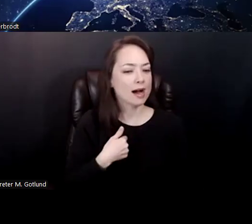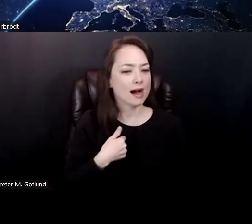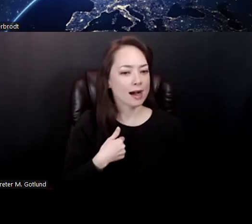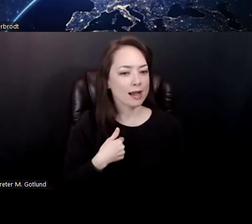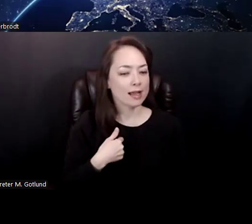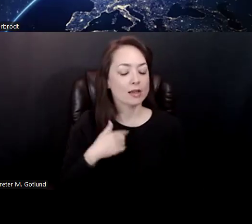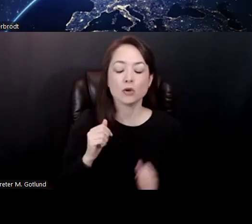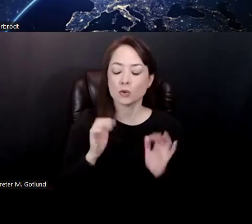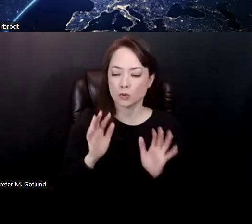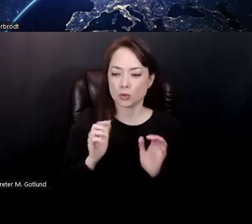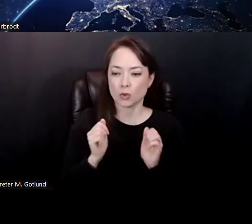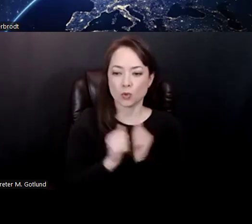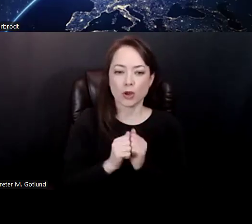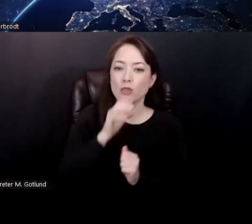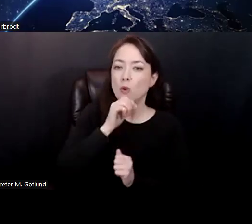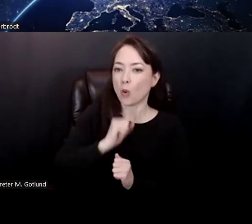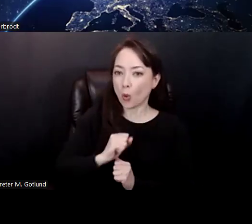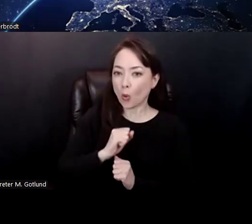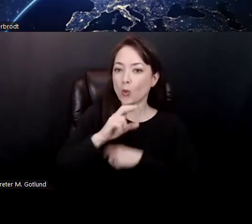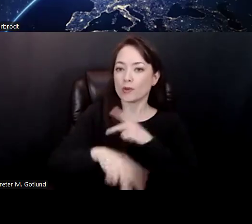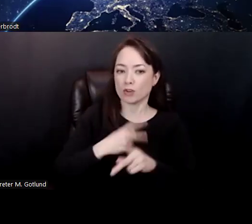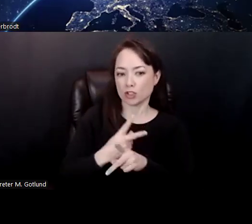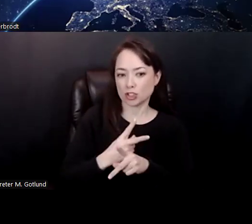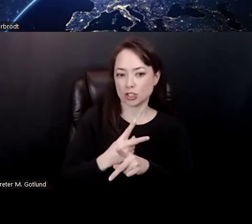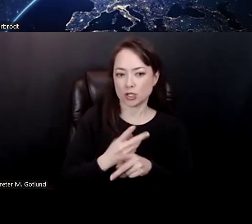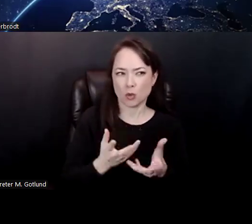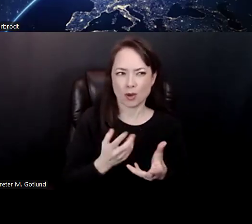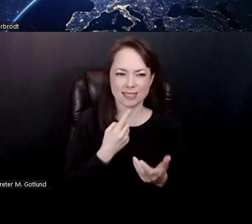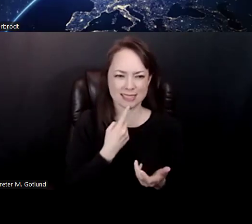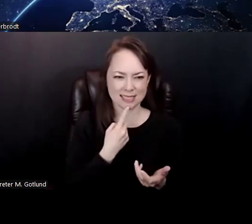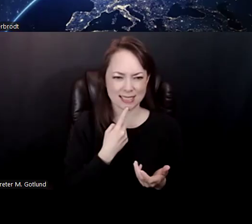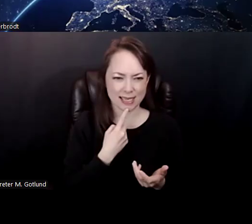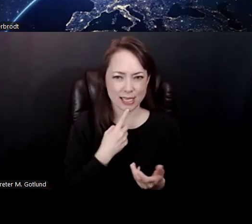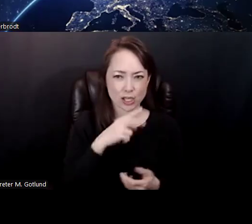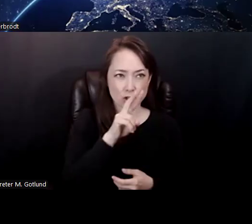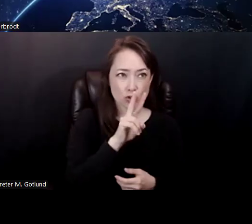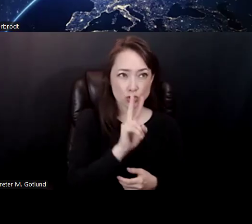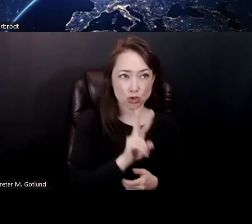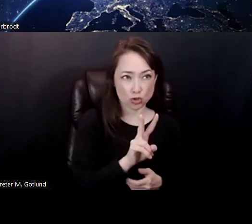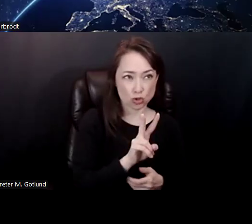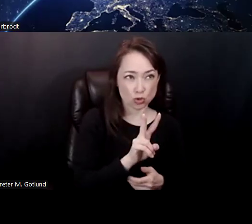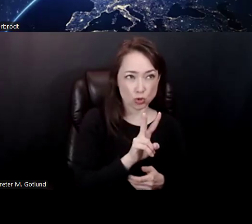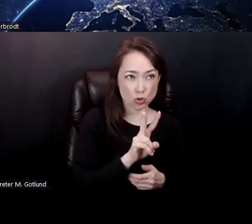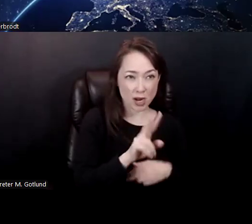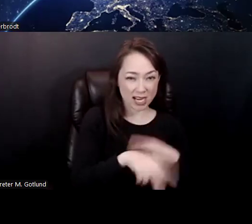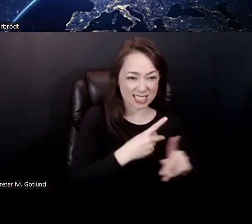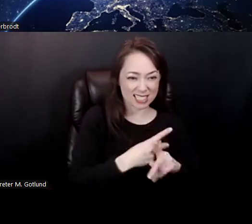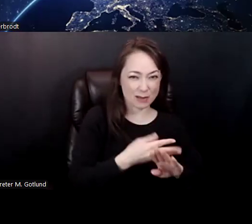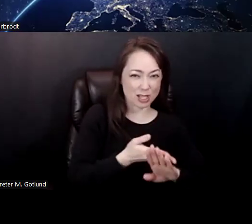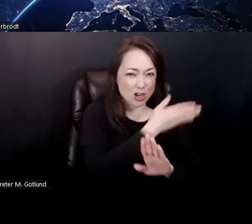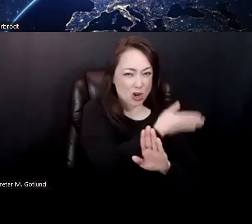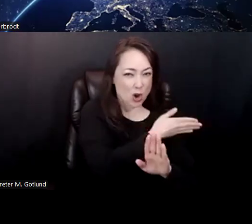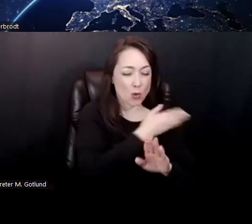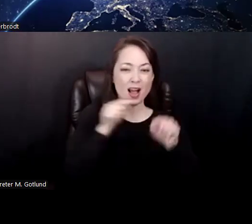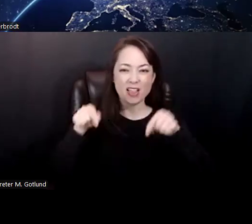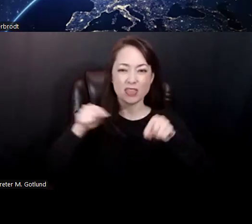old version, I want to say 2 editions ago, this was all chapter 16,